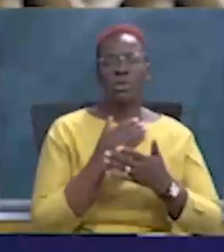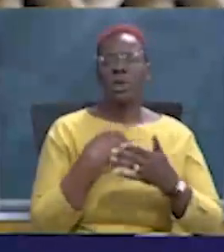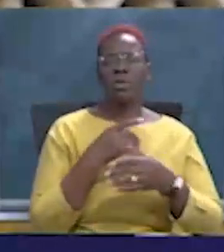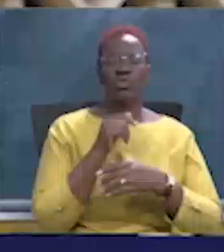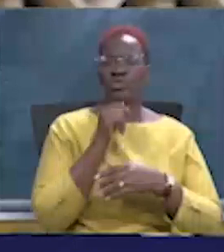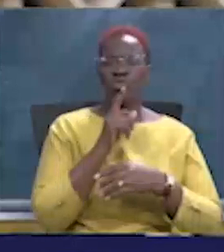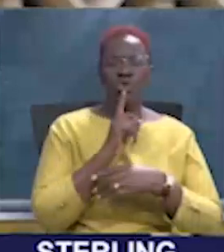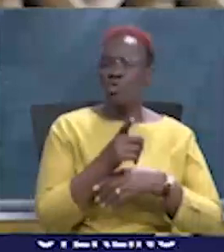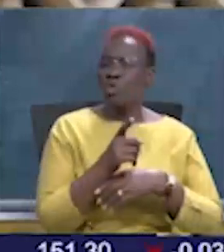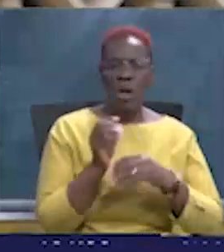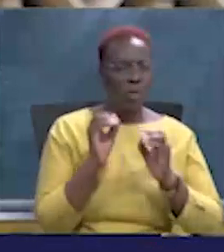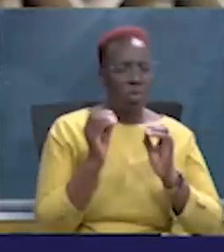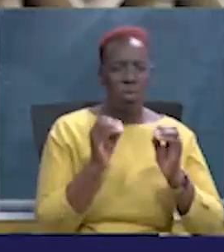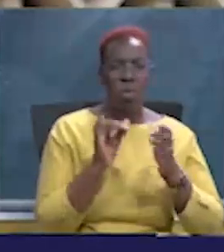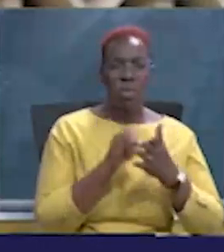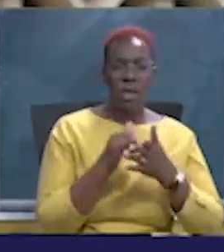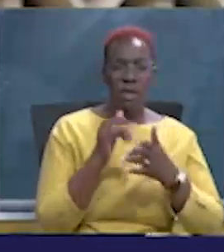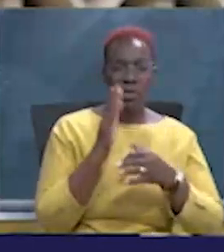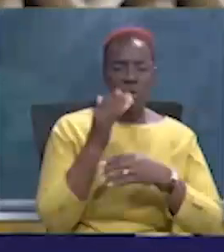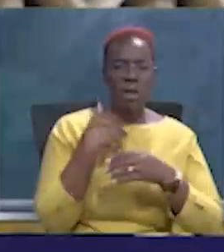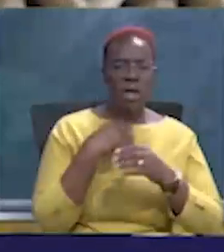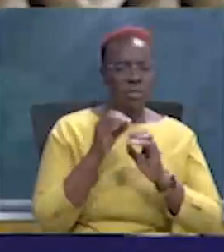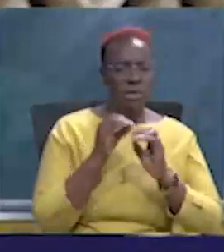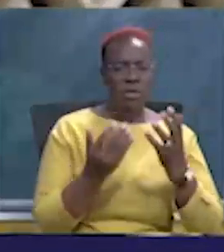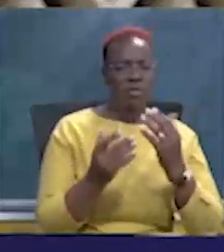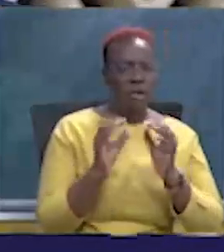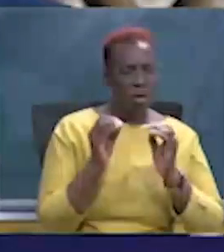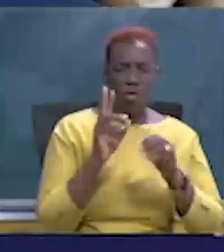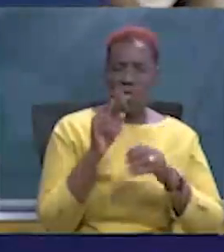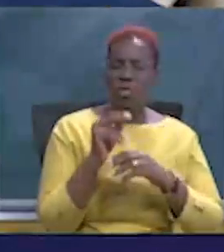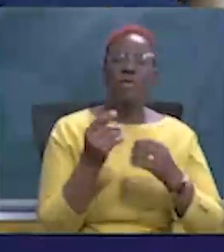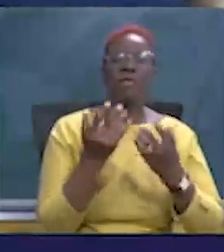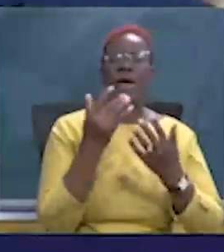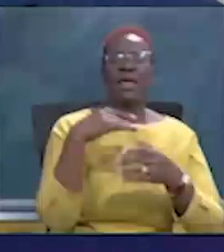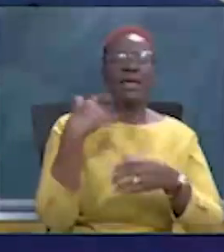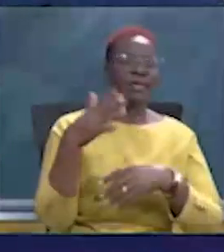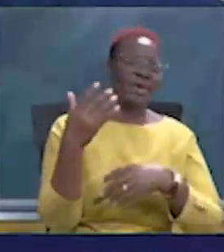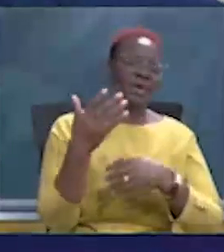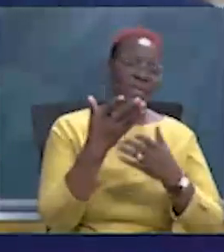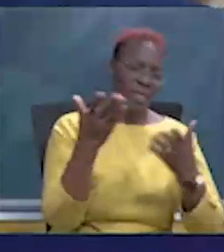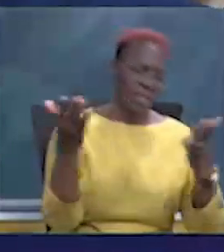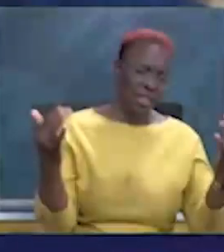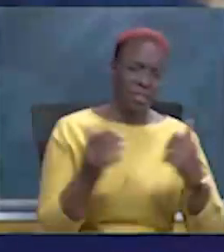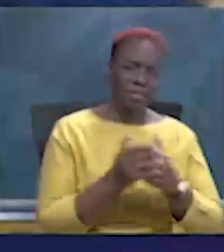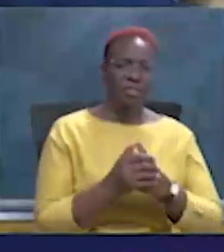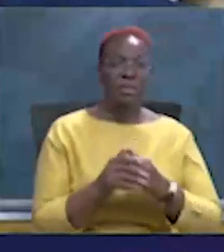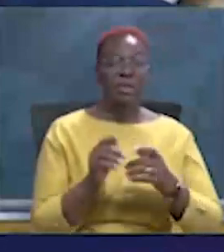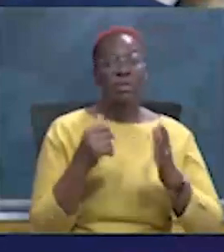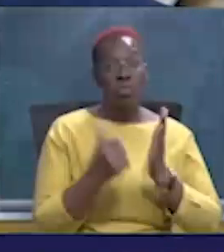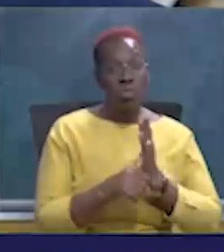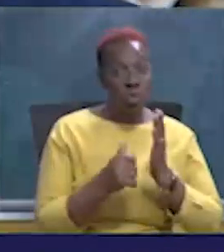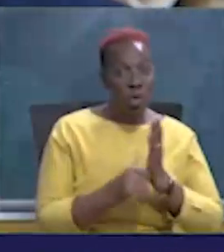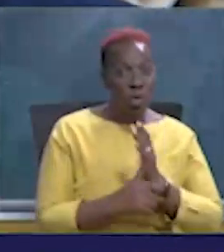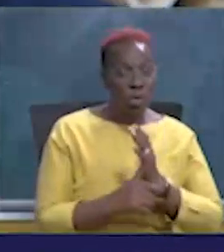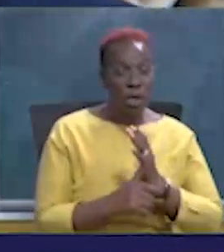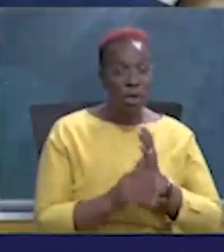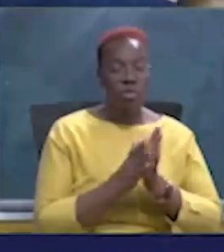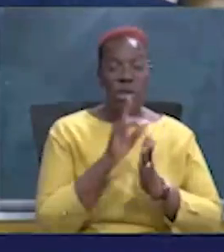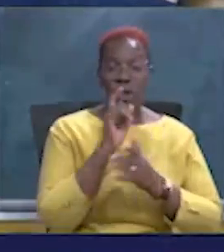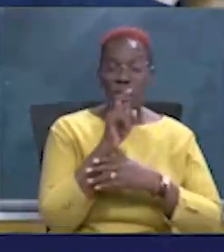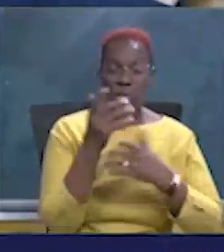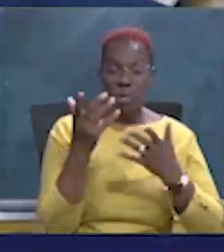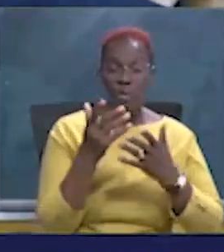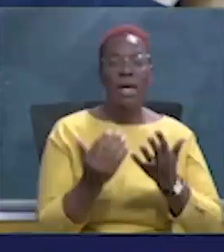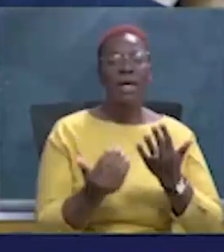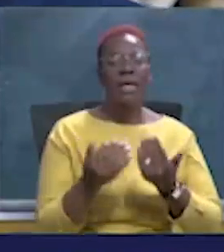that there isn't going to be a fire. Fires happen all over the place. The problem with Gikomba is the